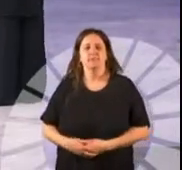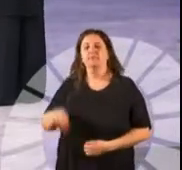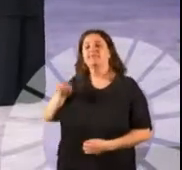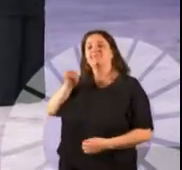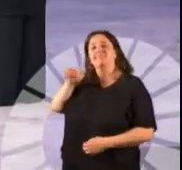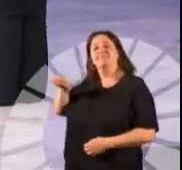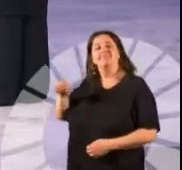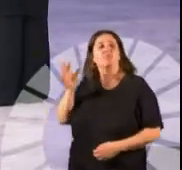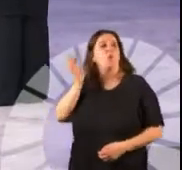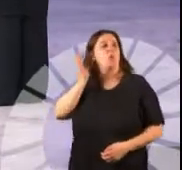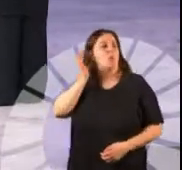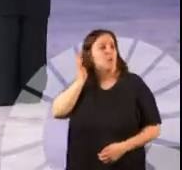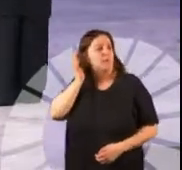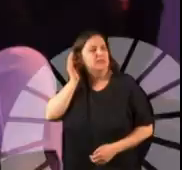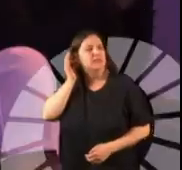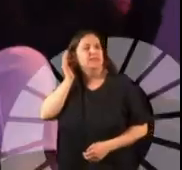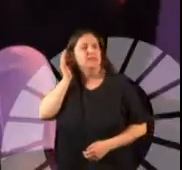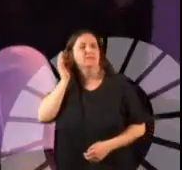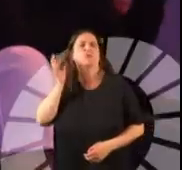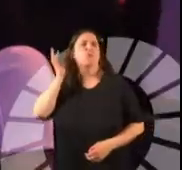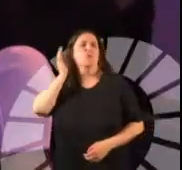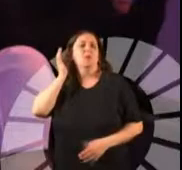from UNESCO.